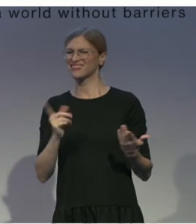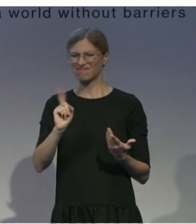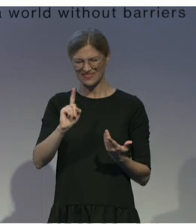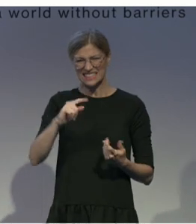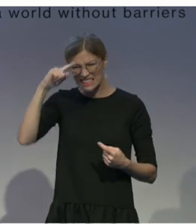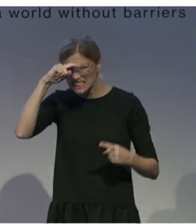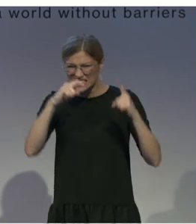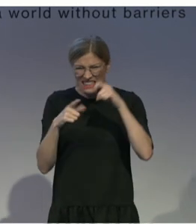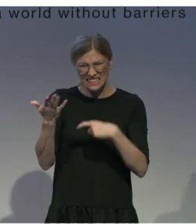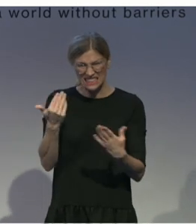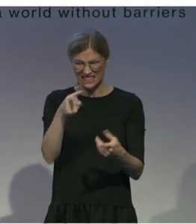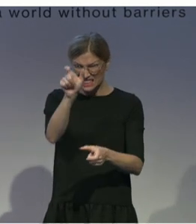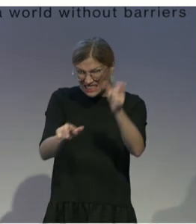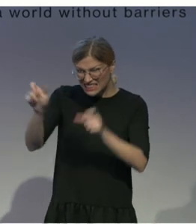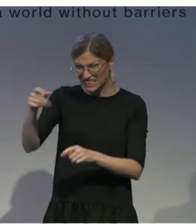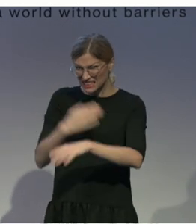was challenging.